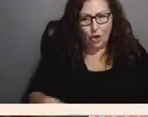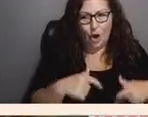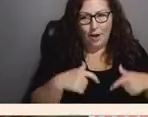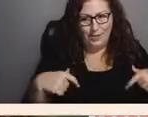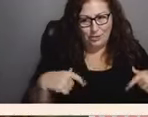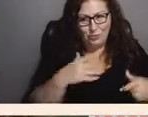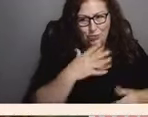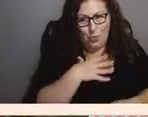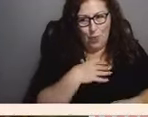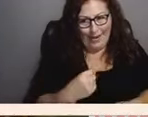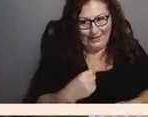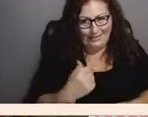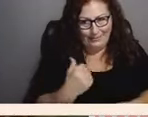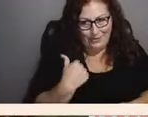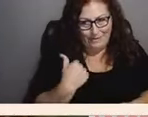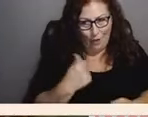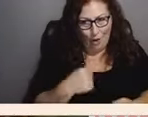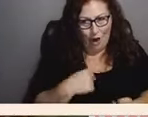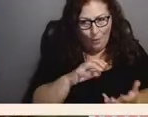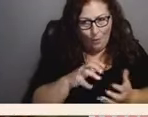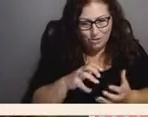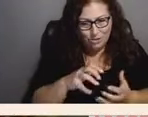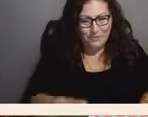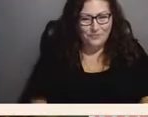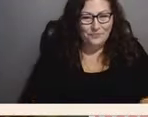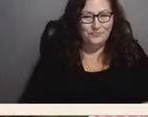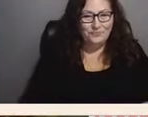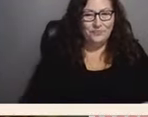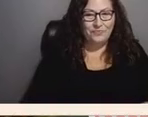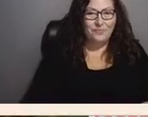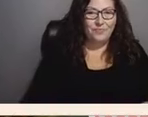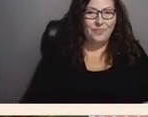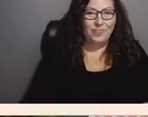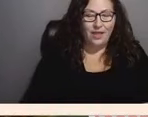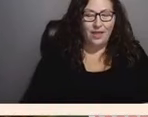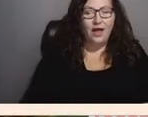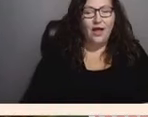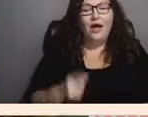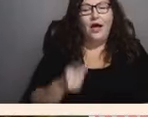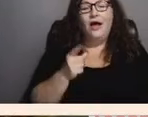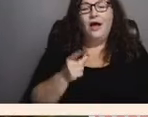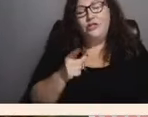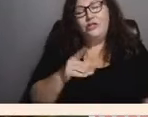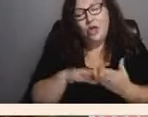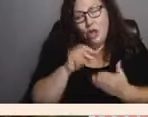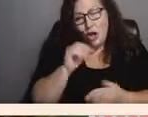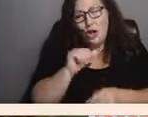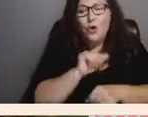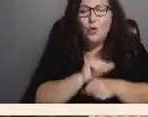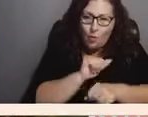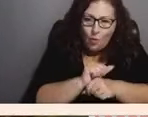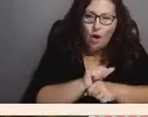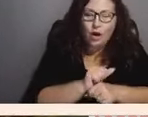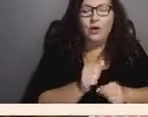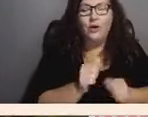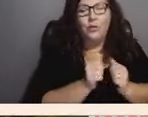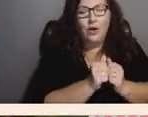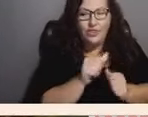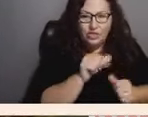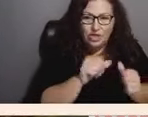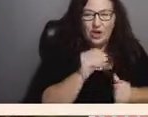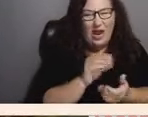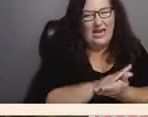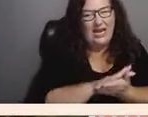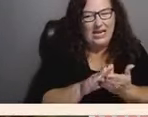So learn to work along with one another, and neatness is very important. As I said